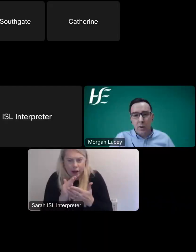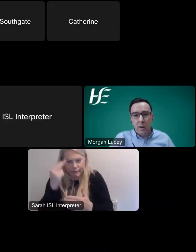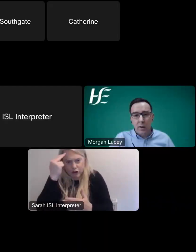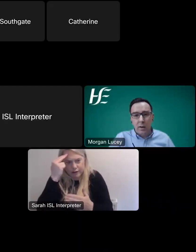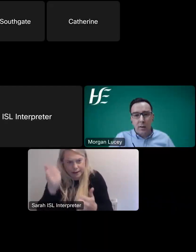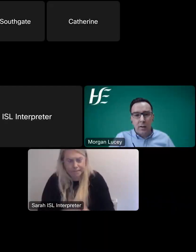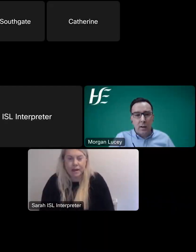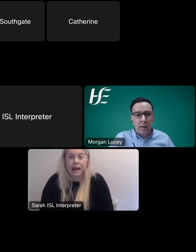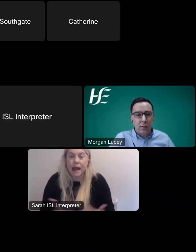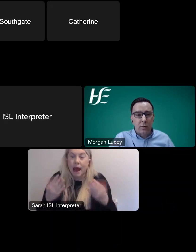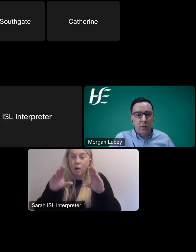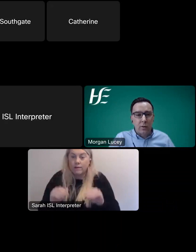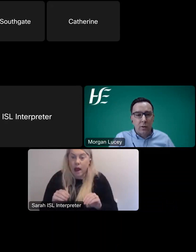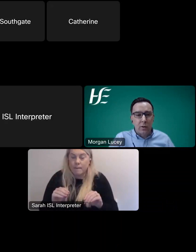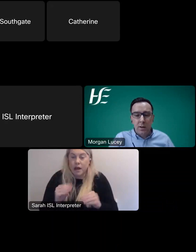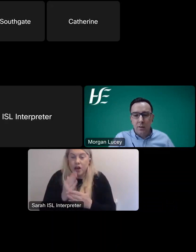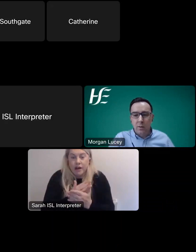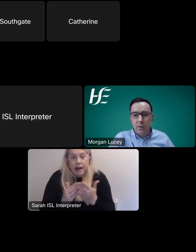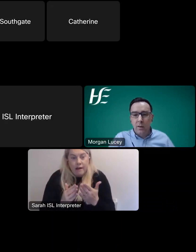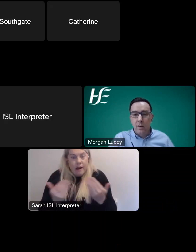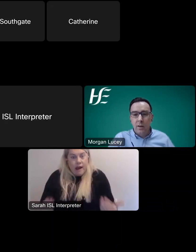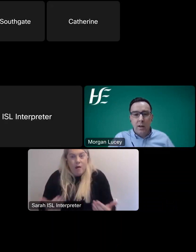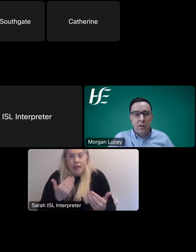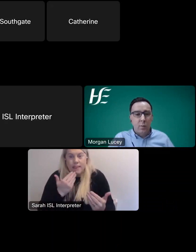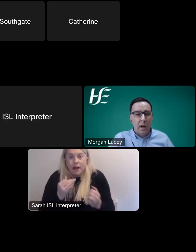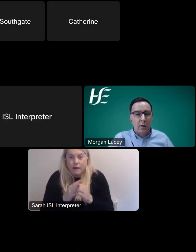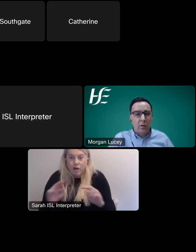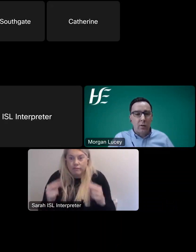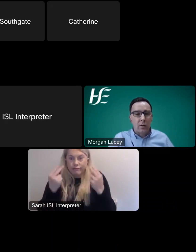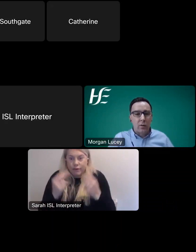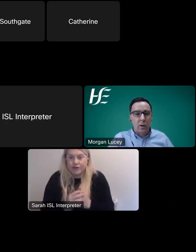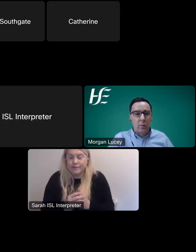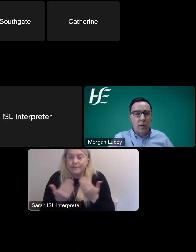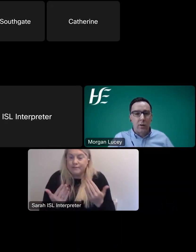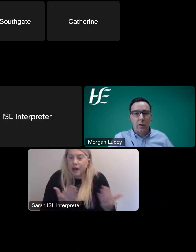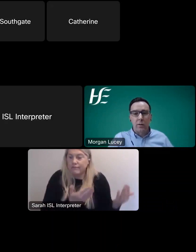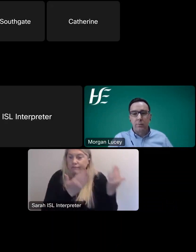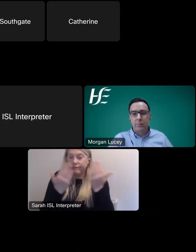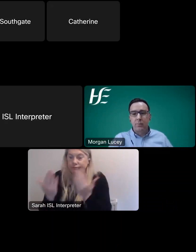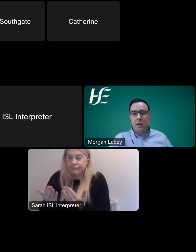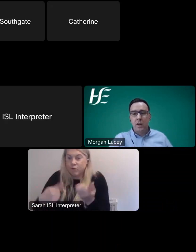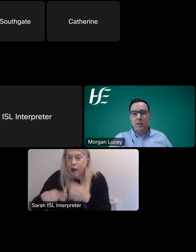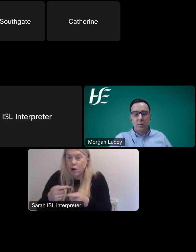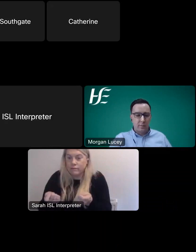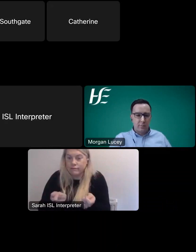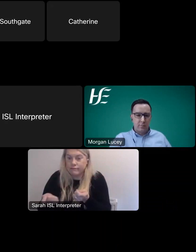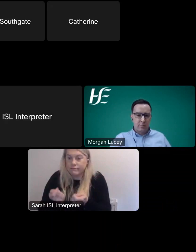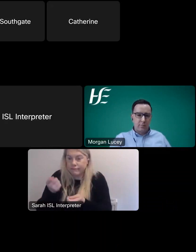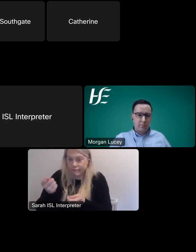stop there and thank you for your attention. I'm going to hand you back over to our moderator. Thanks,